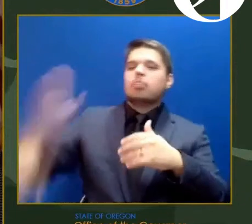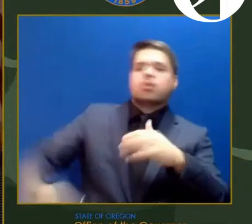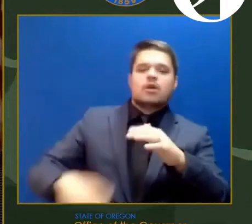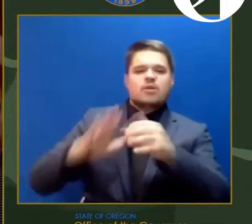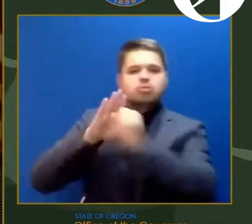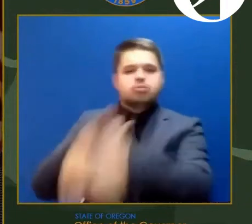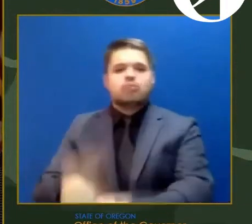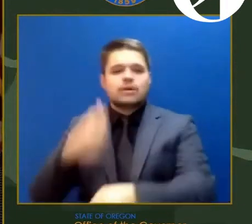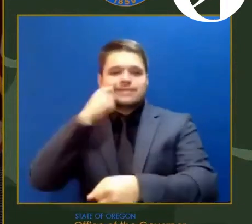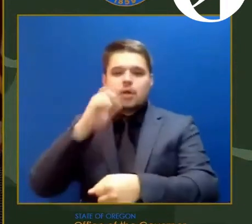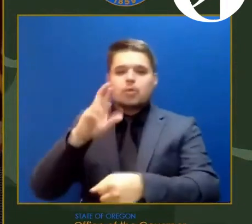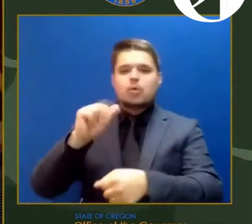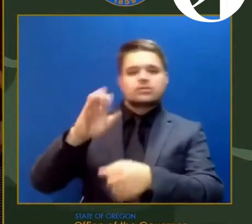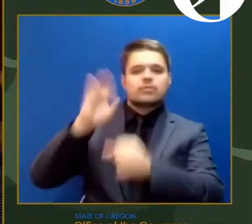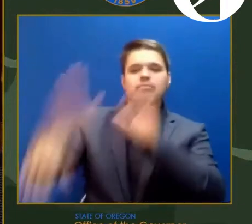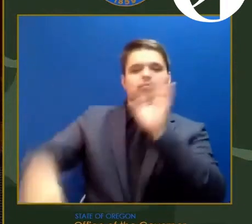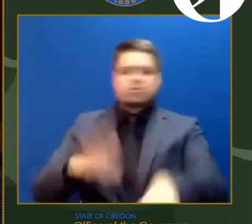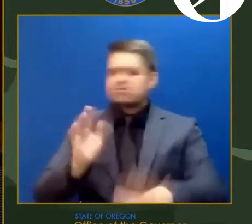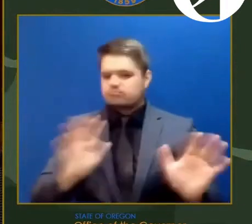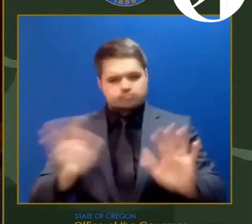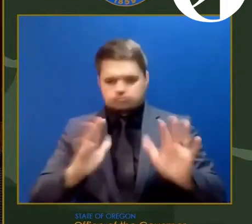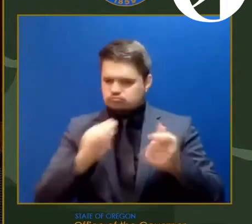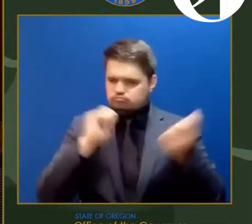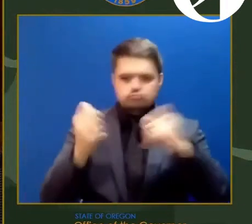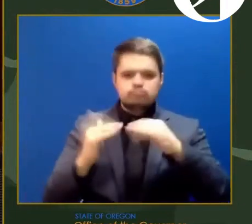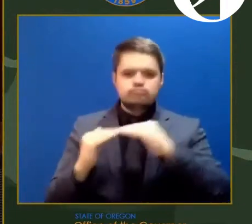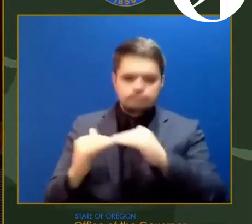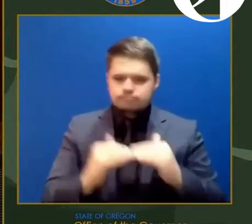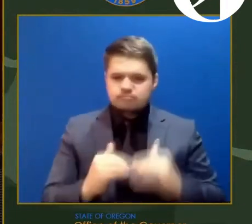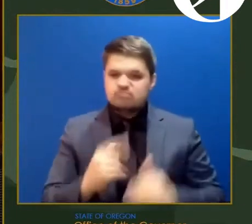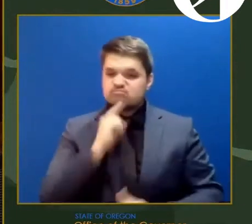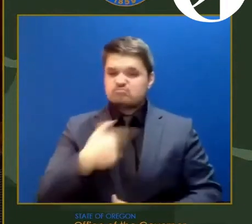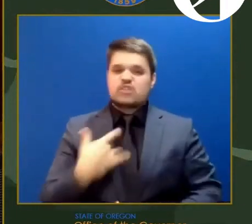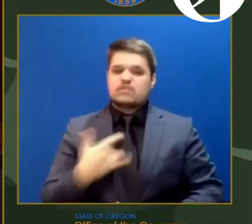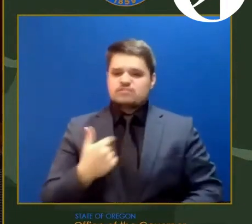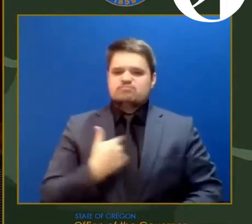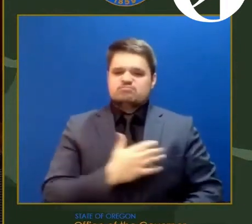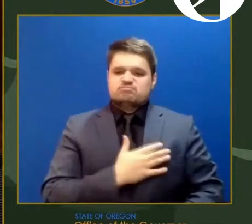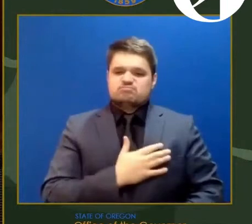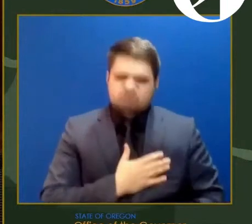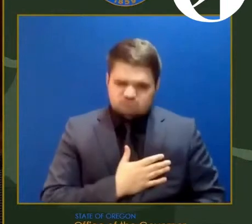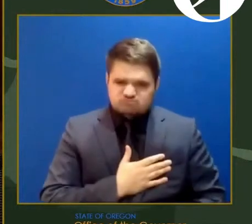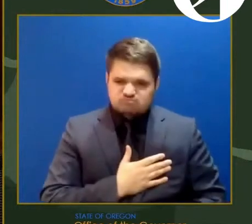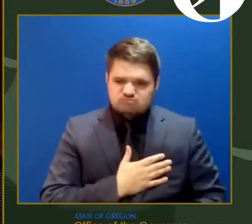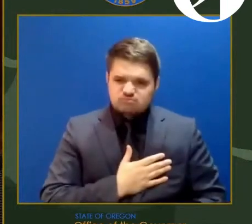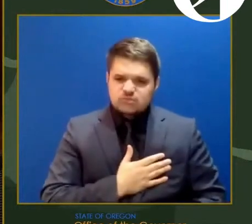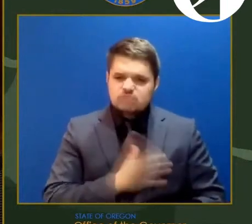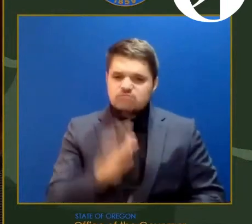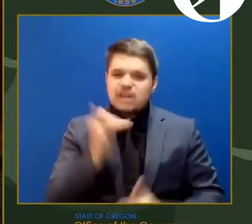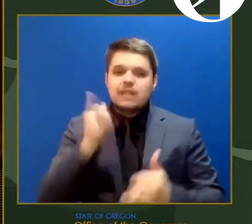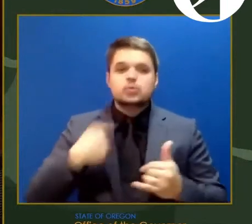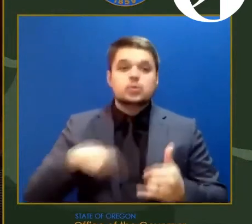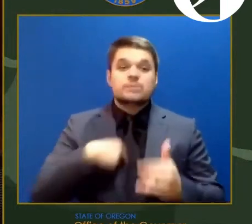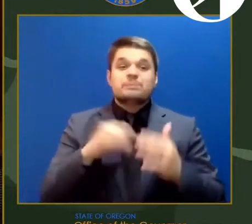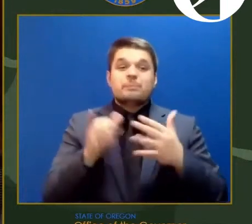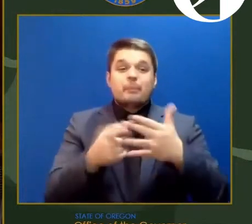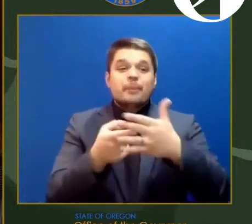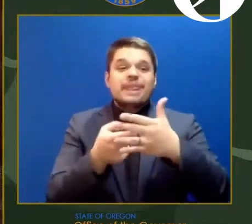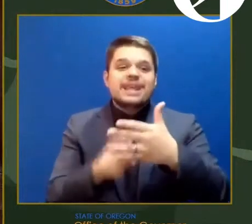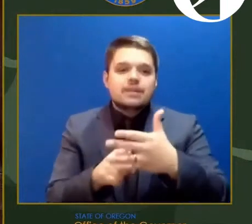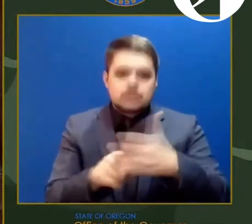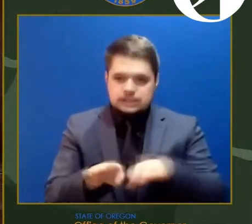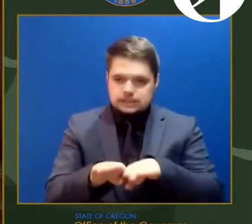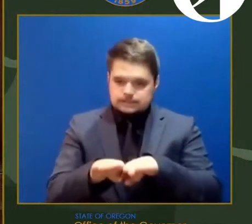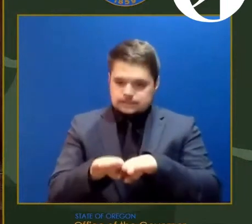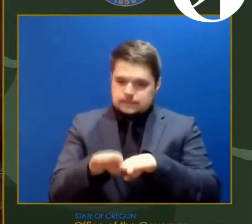Oregonians, I have to be honest with you. This is only the beginning. We are going to have to deploy every